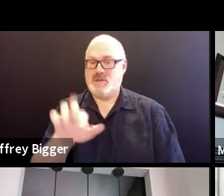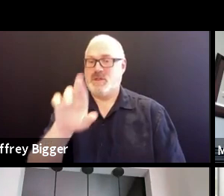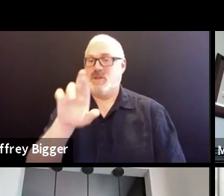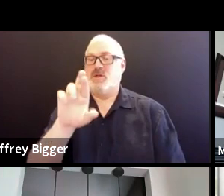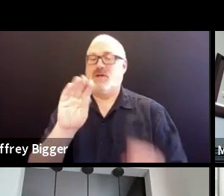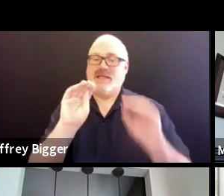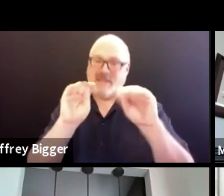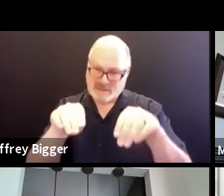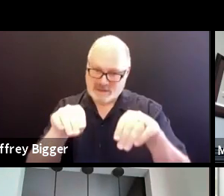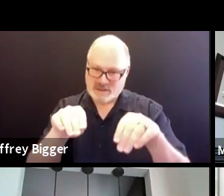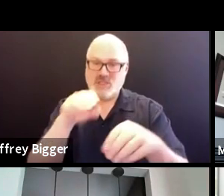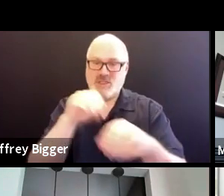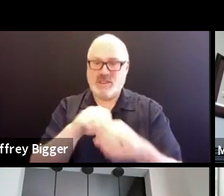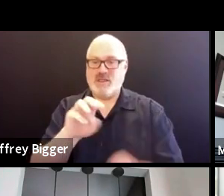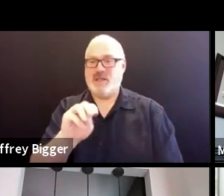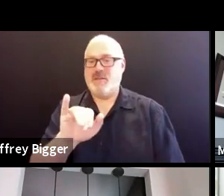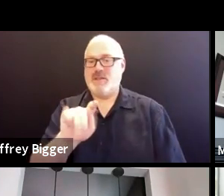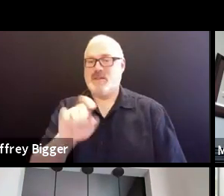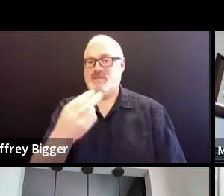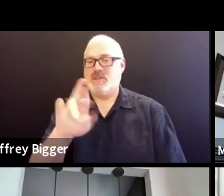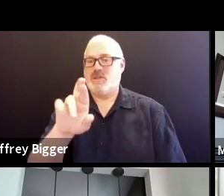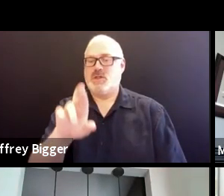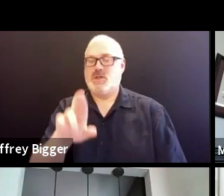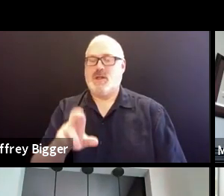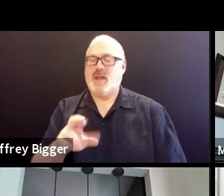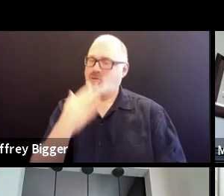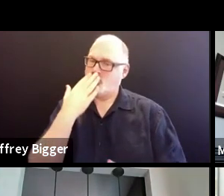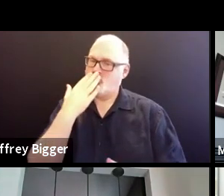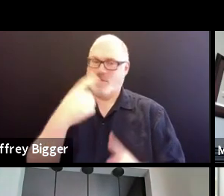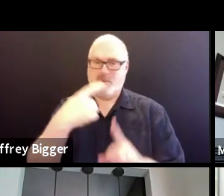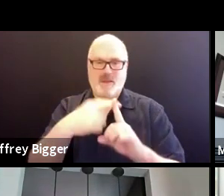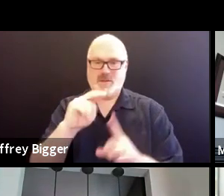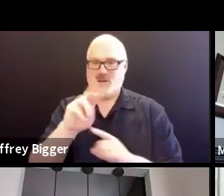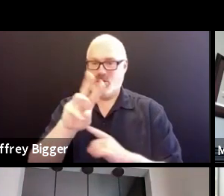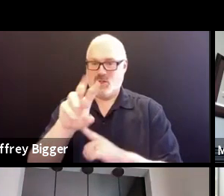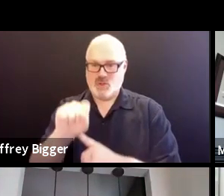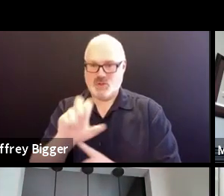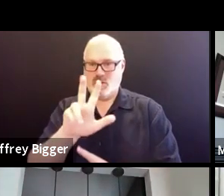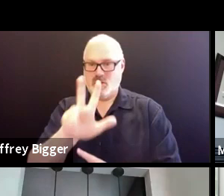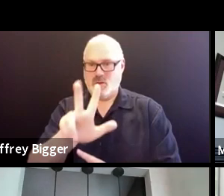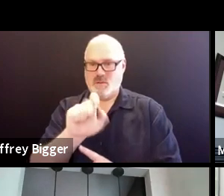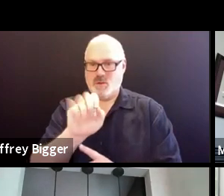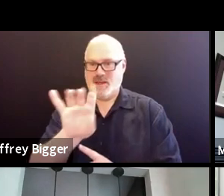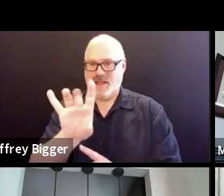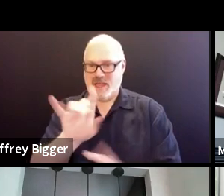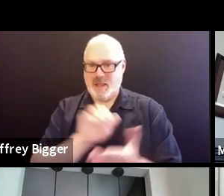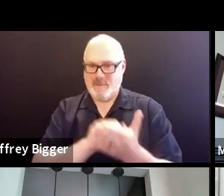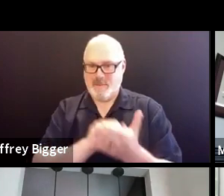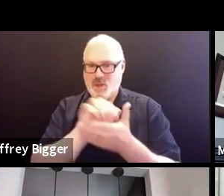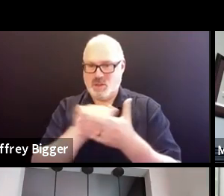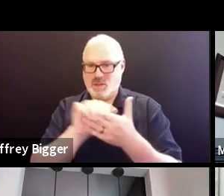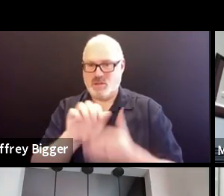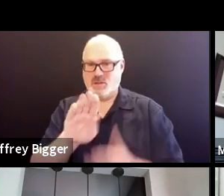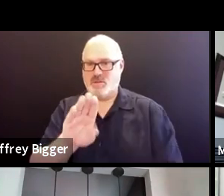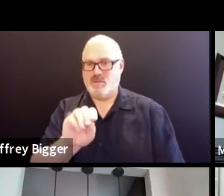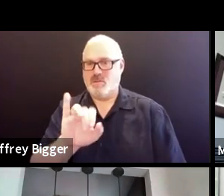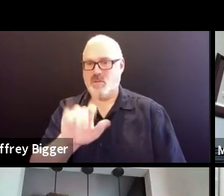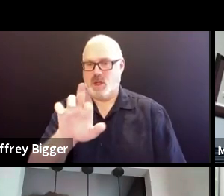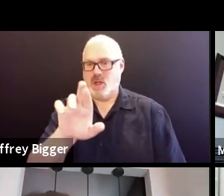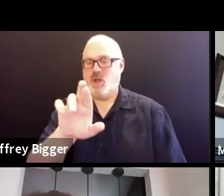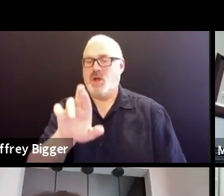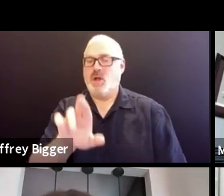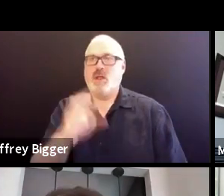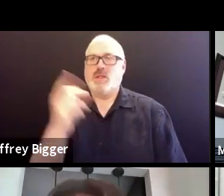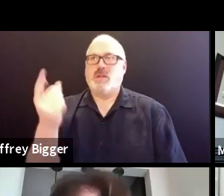installation in Michener. And big news, the $3.8 million for the boiler. This is something that